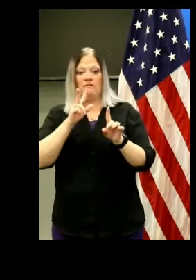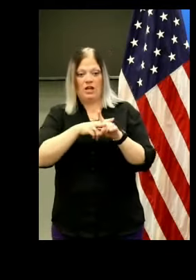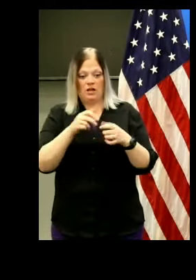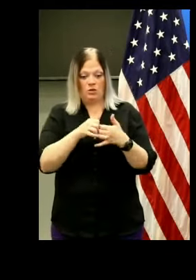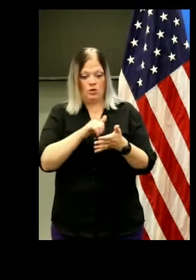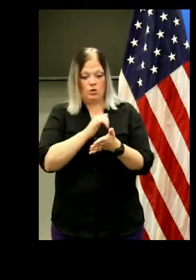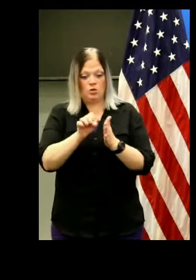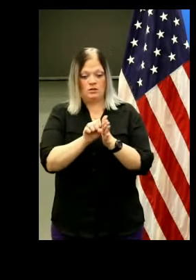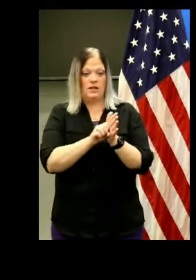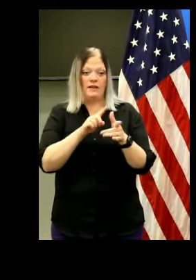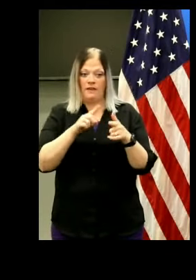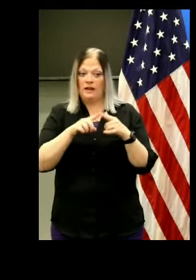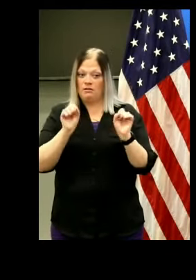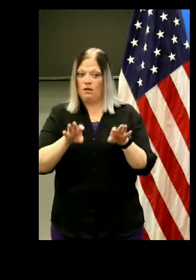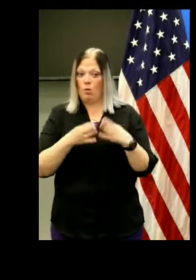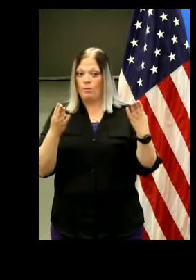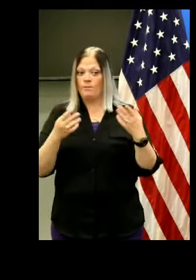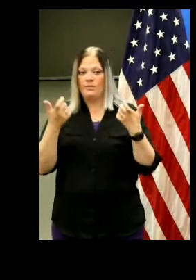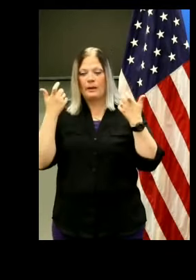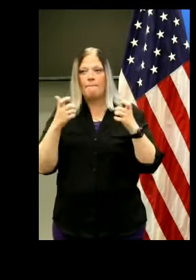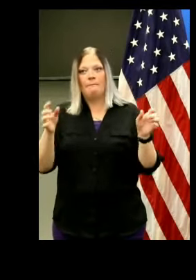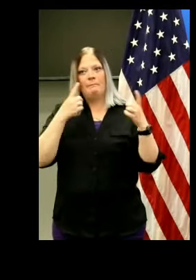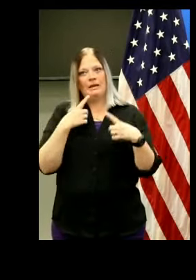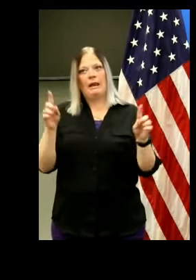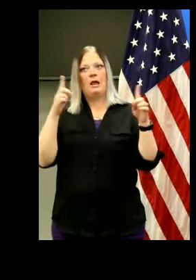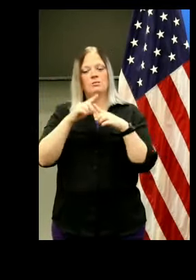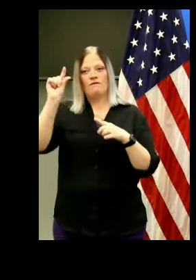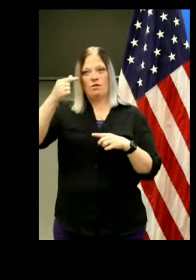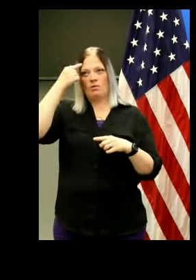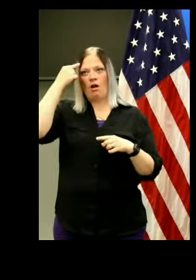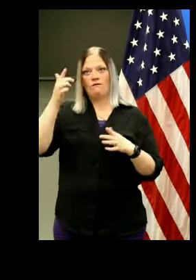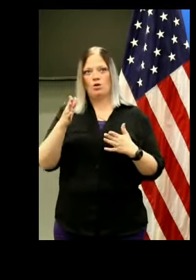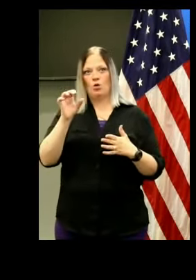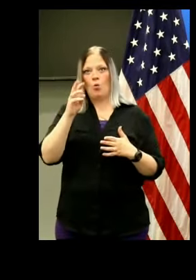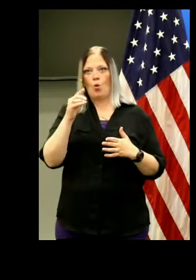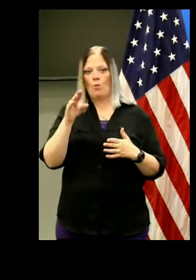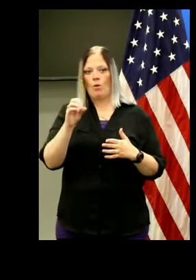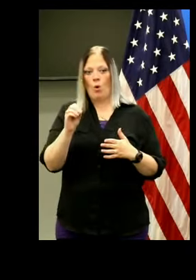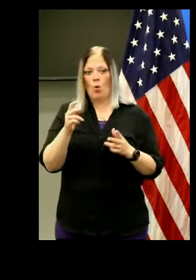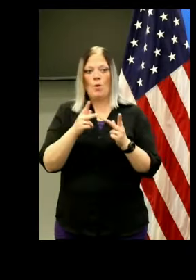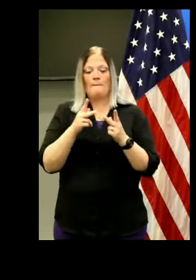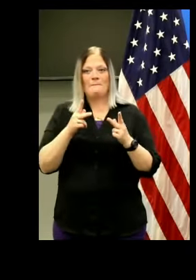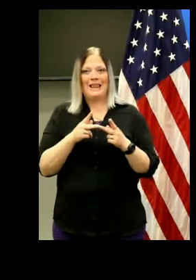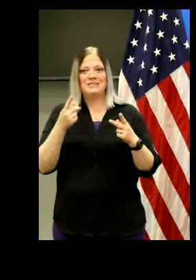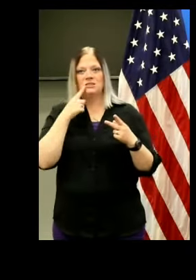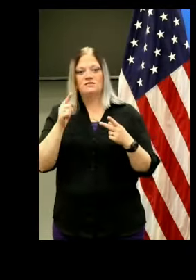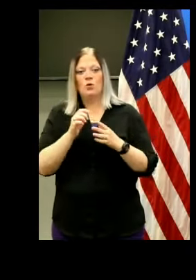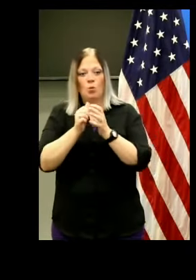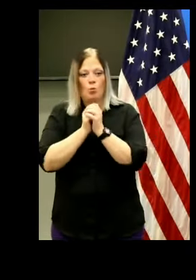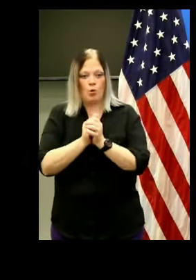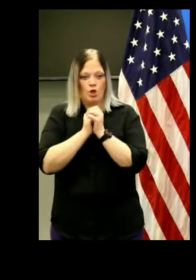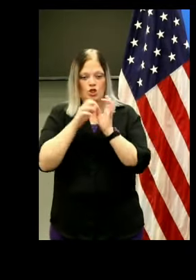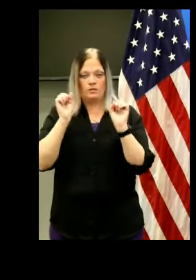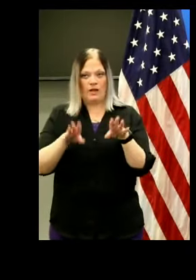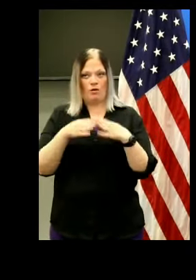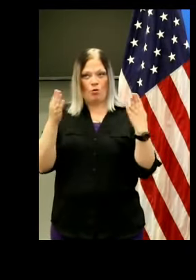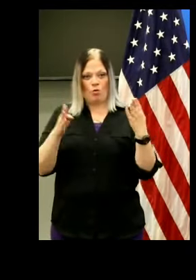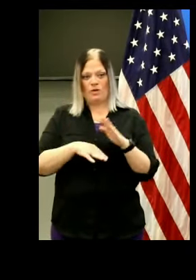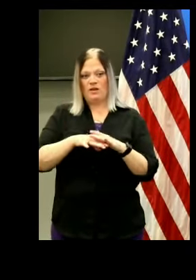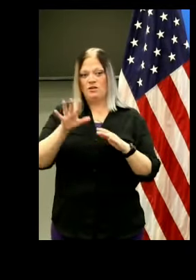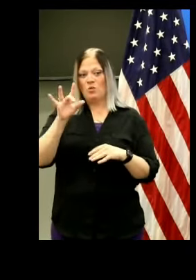You can open. Big announcement today by Governor Cuomo is that places of worship will be permitted to reopen with 25%